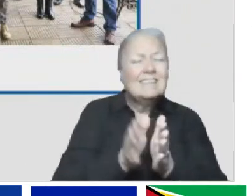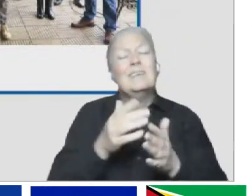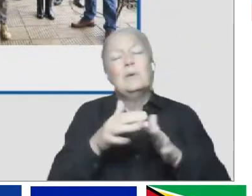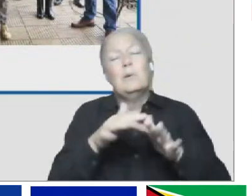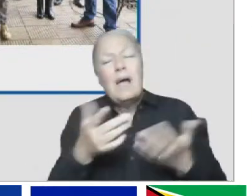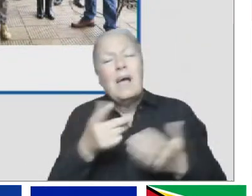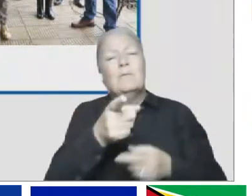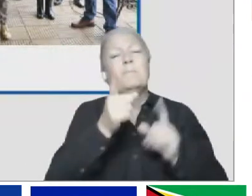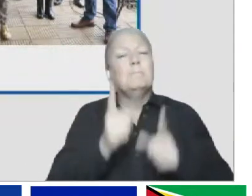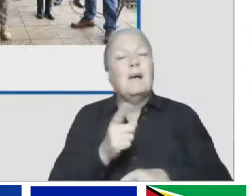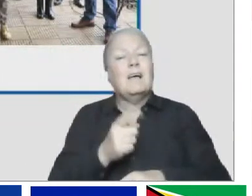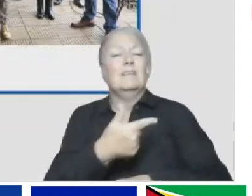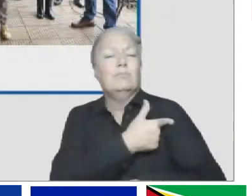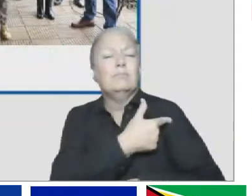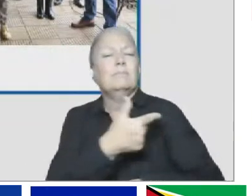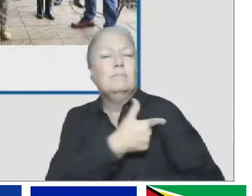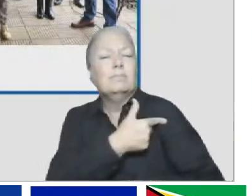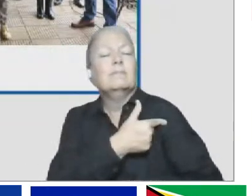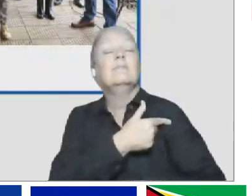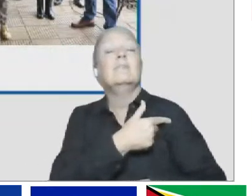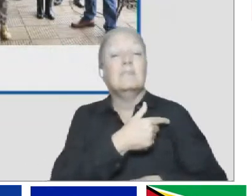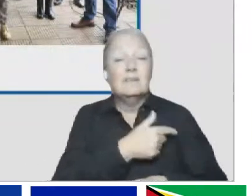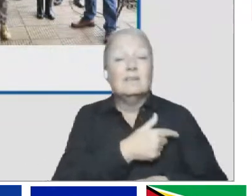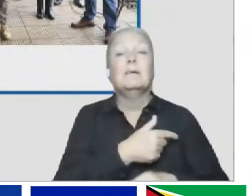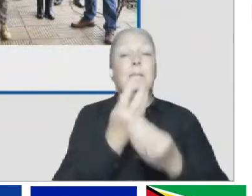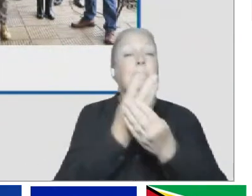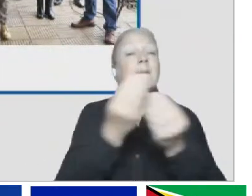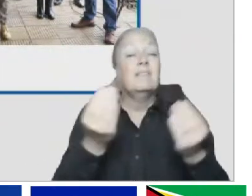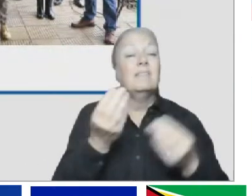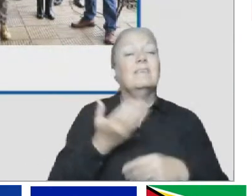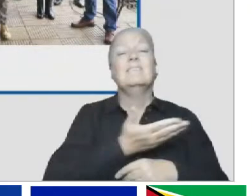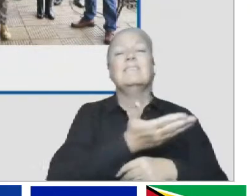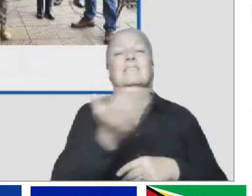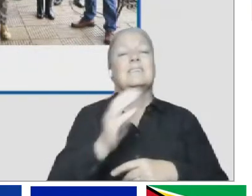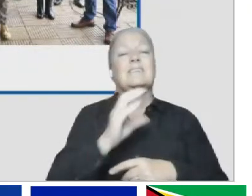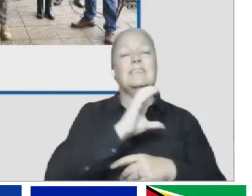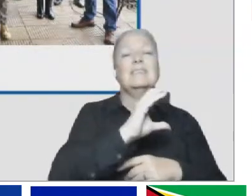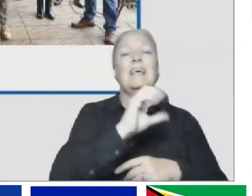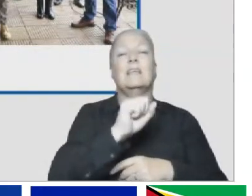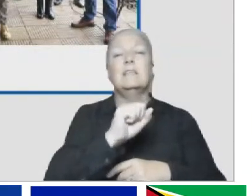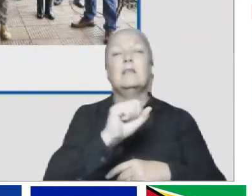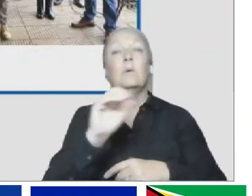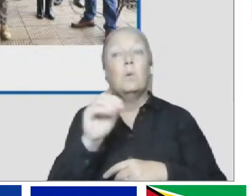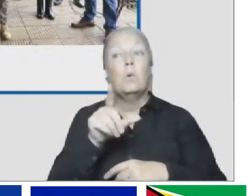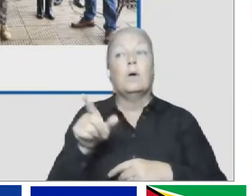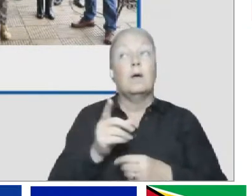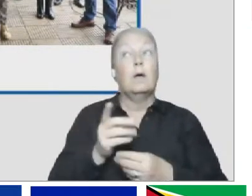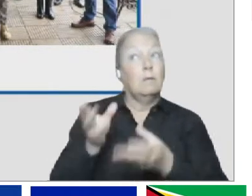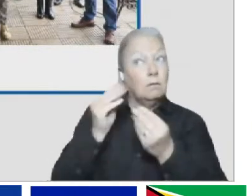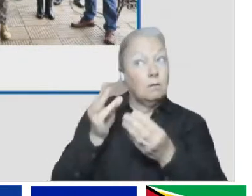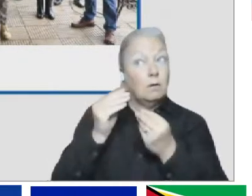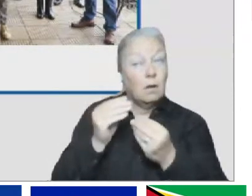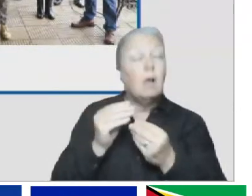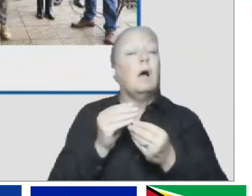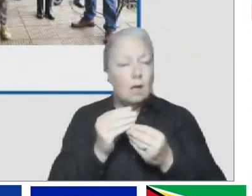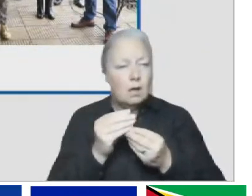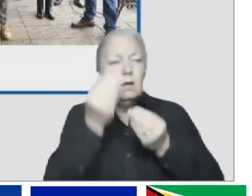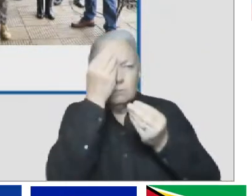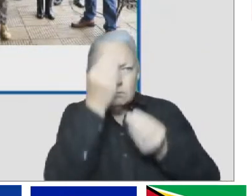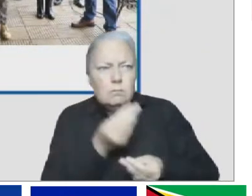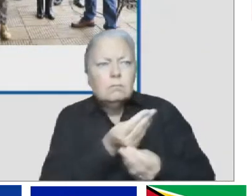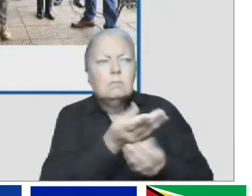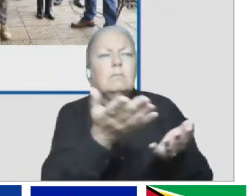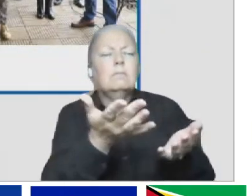civil associations telling everyone which was the importance